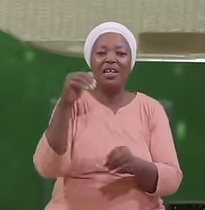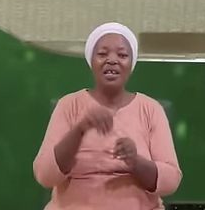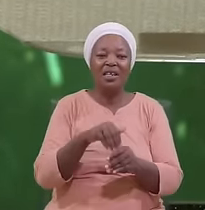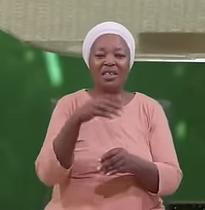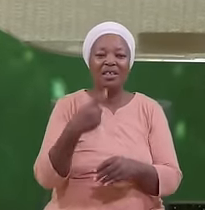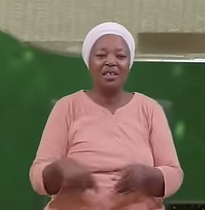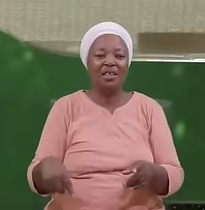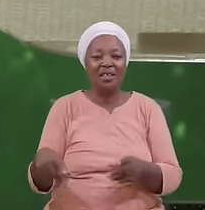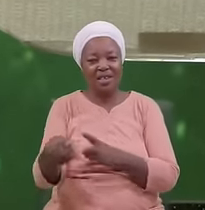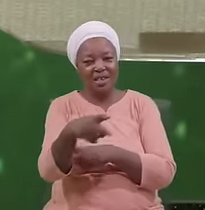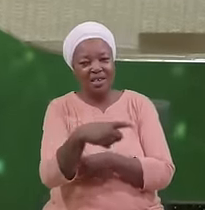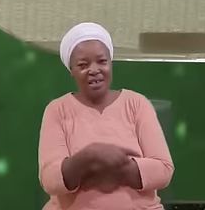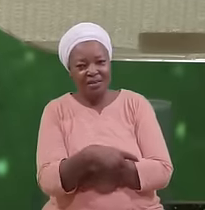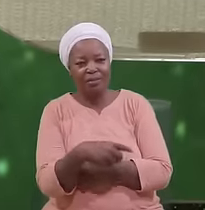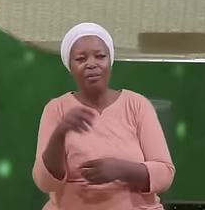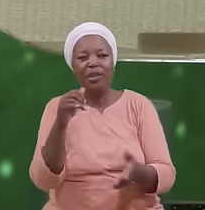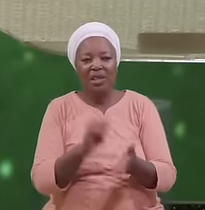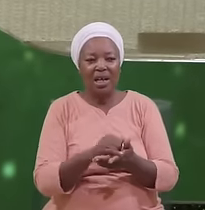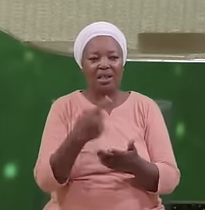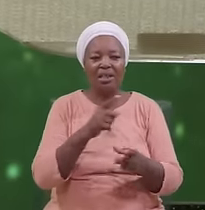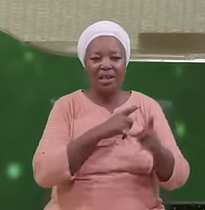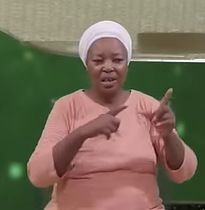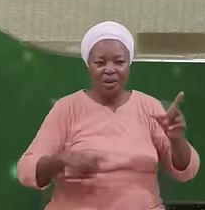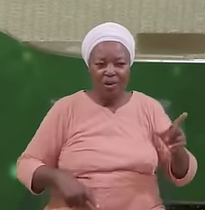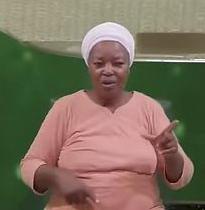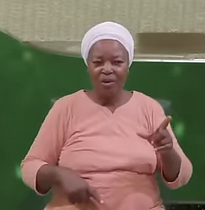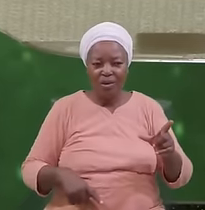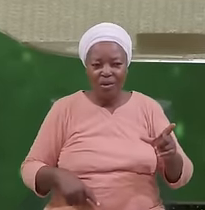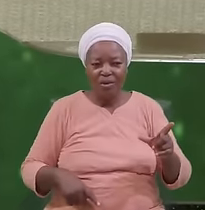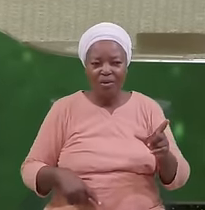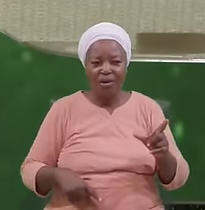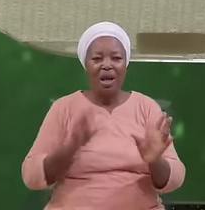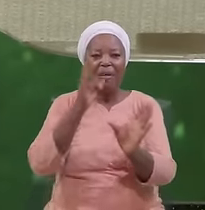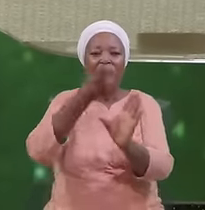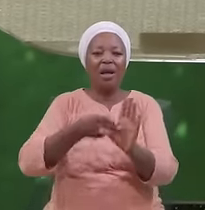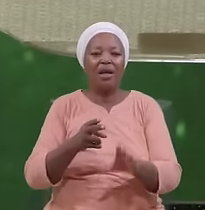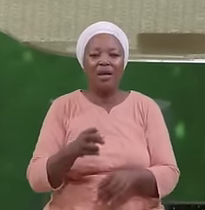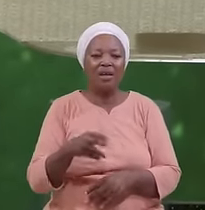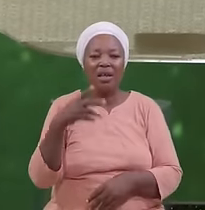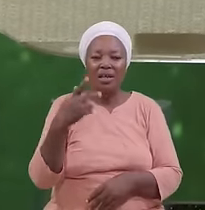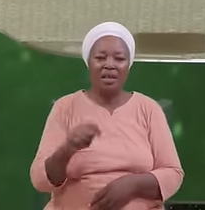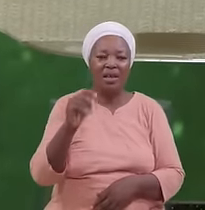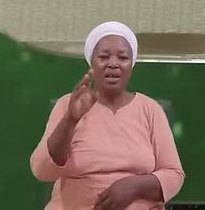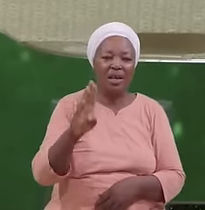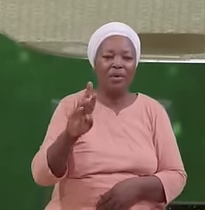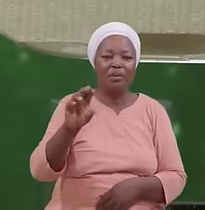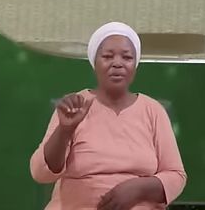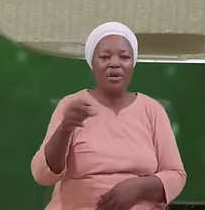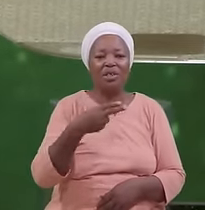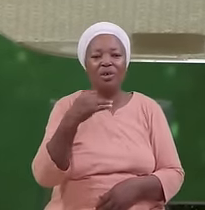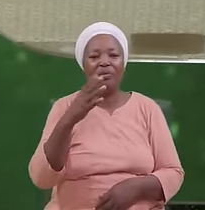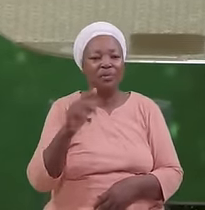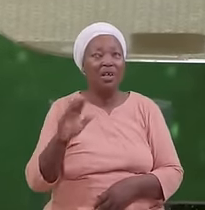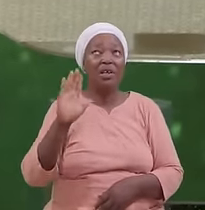the day that the Lord bindeth up the breach of his